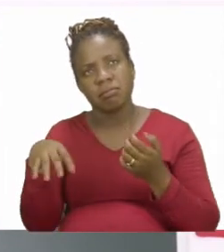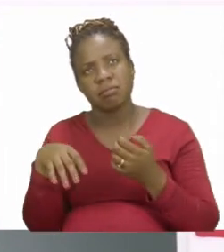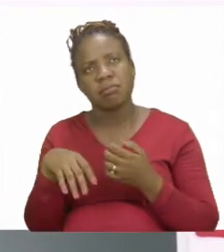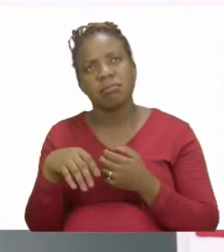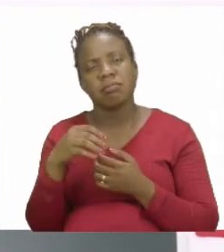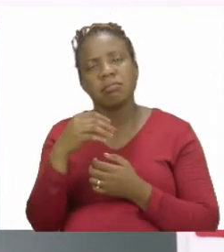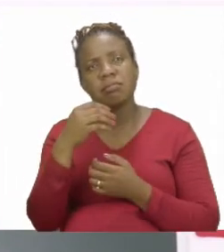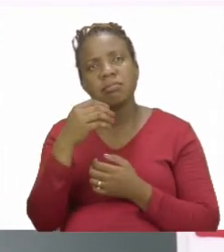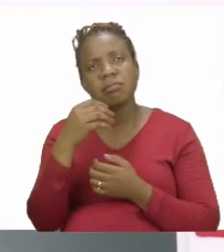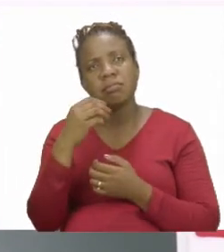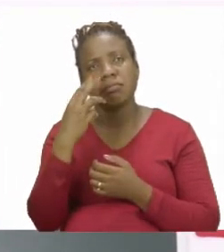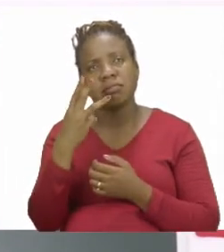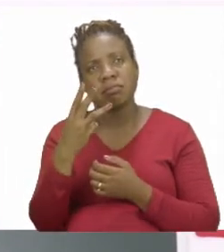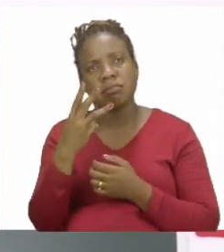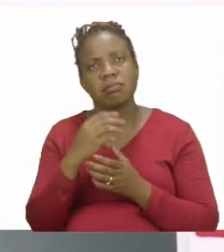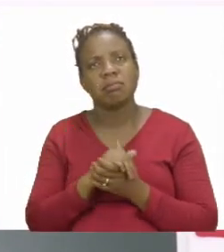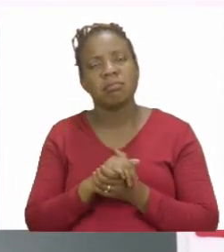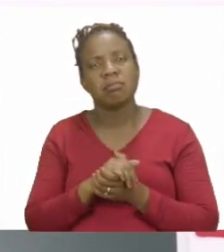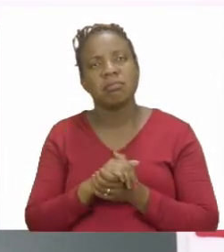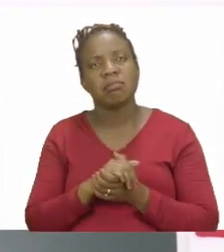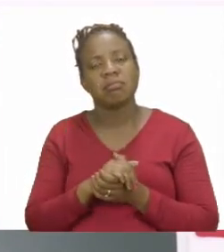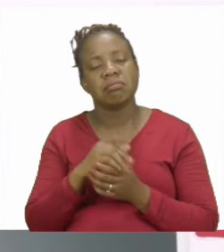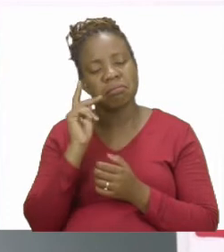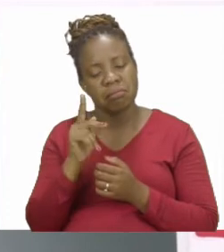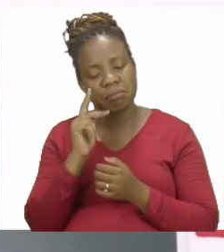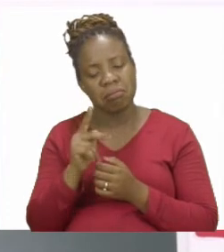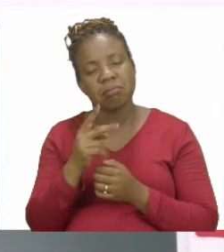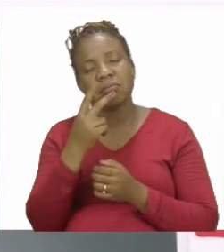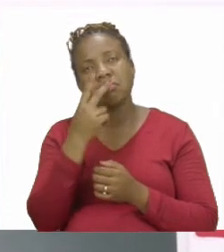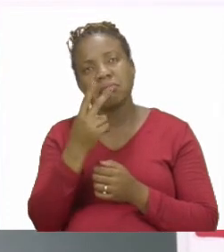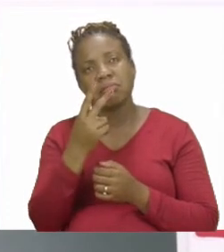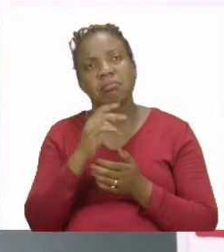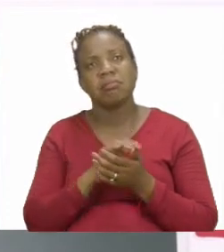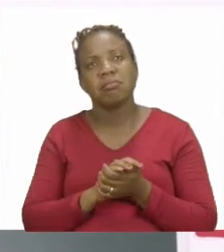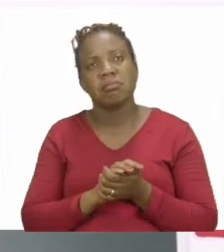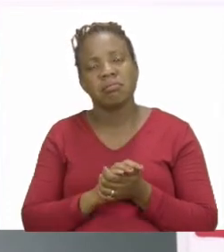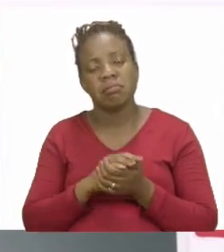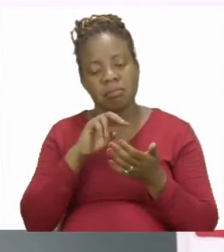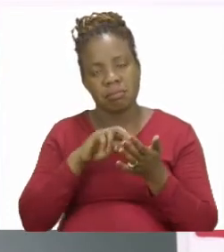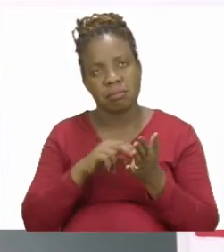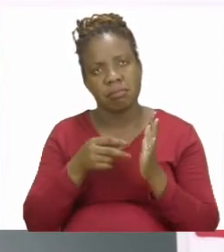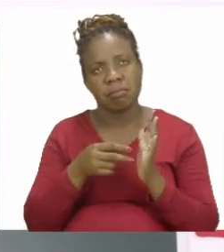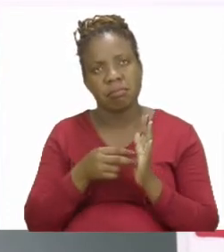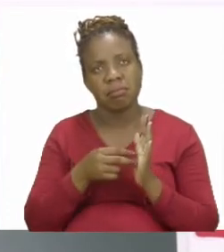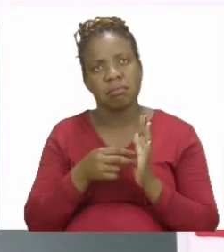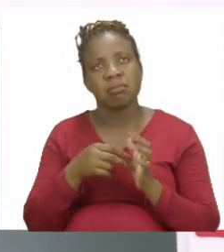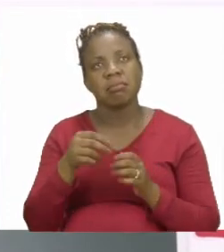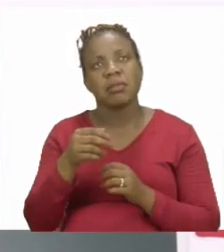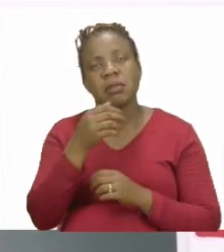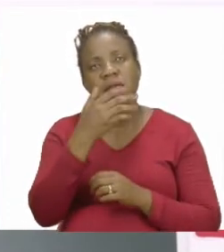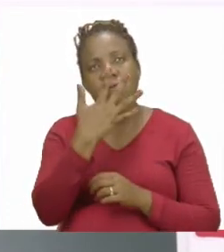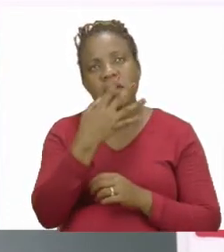2. 2 again. So our total or answer for this